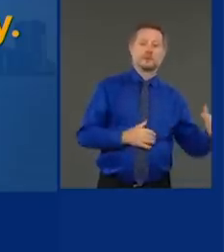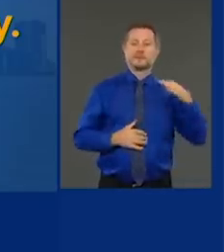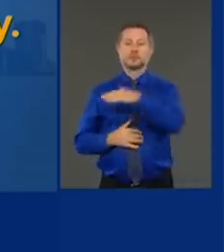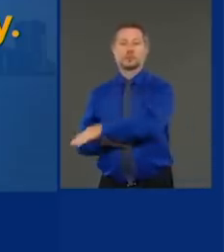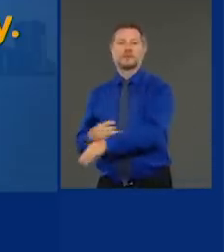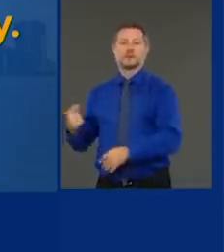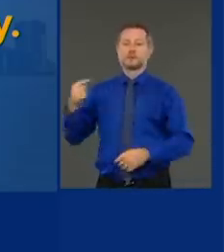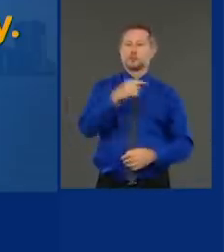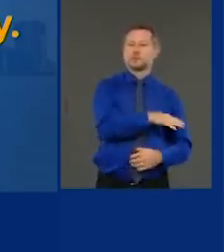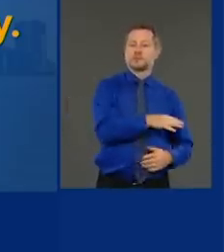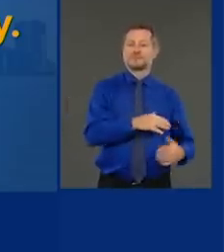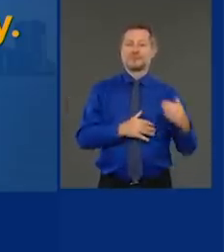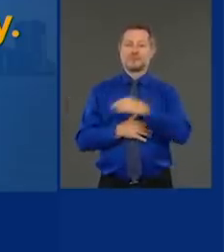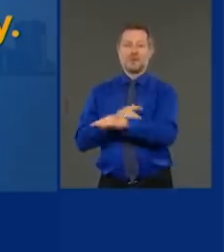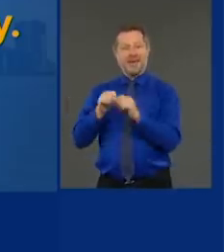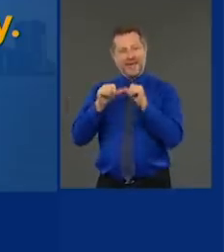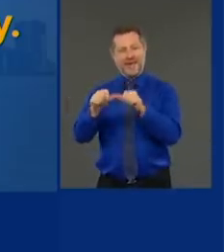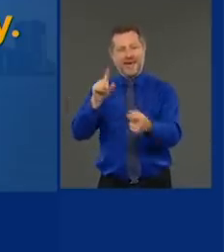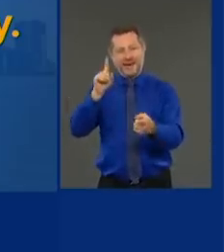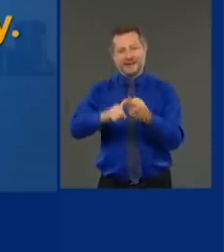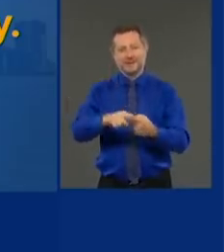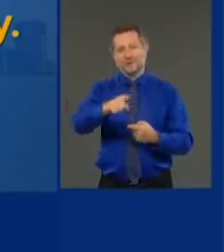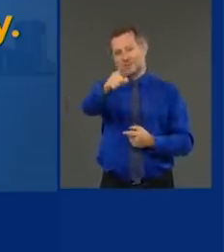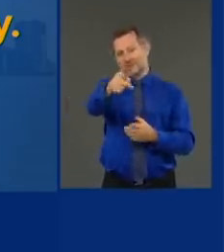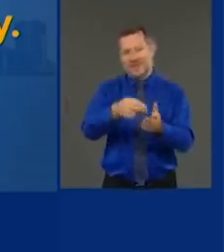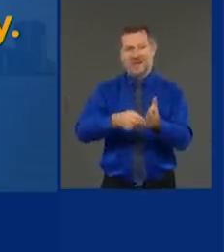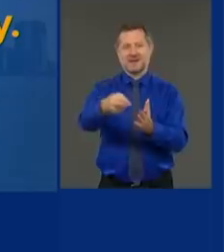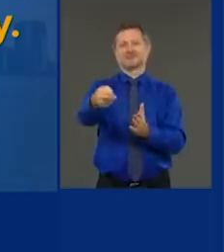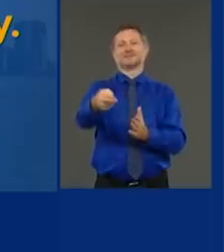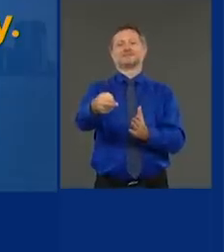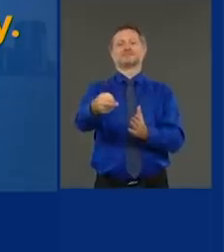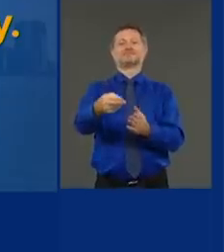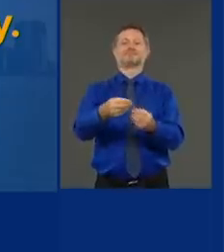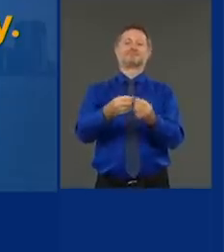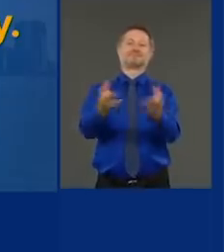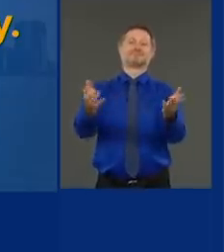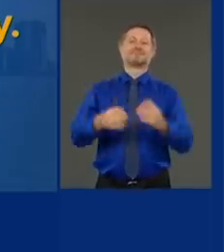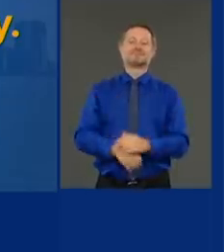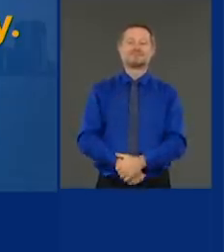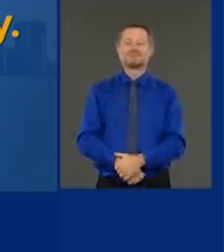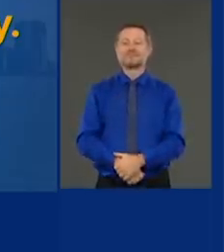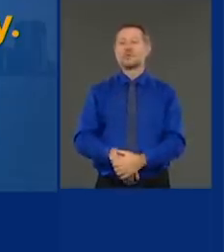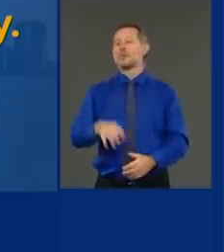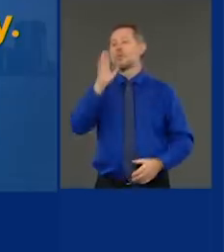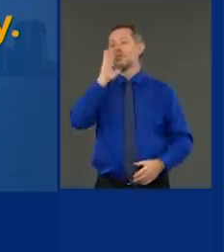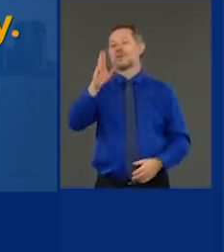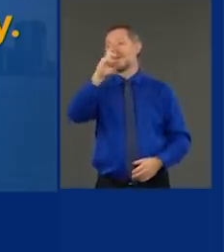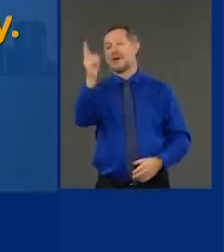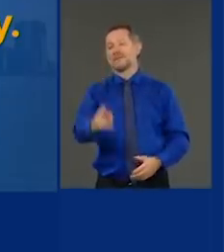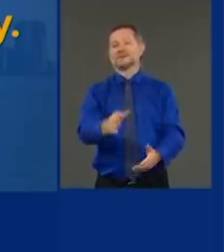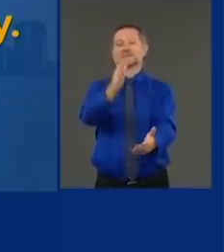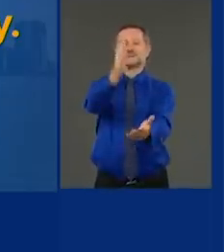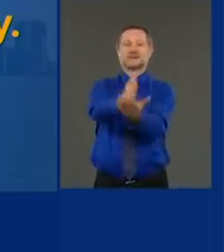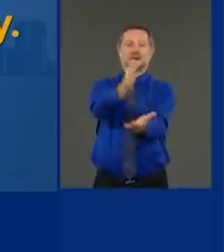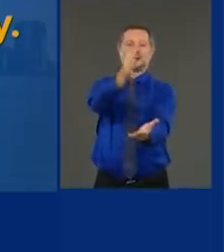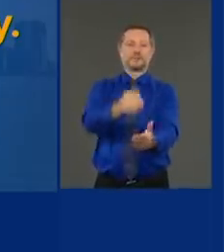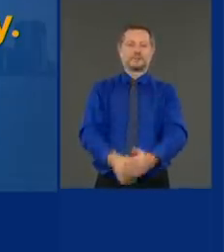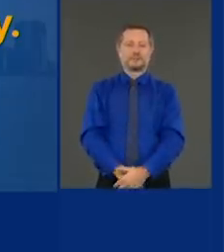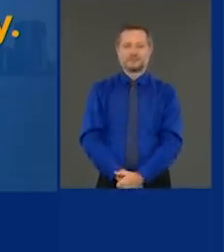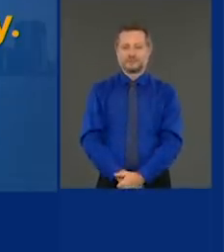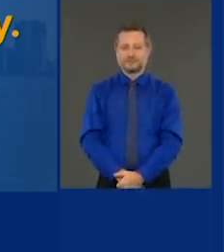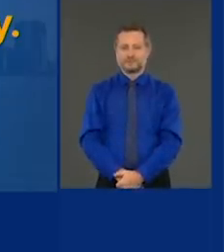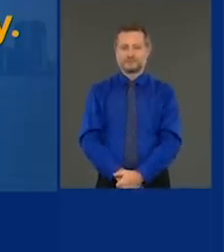country because that's what viruses do. It will never end. This